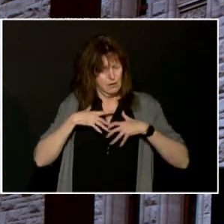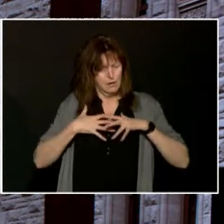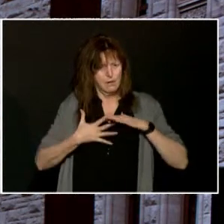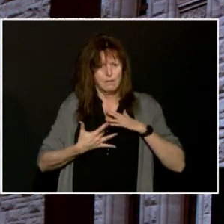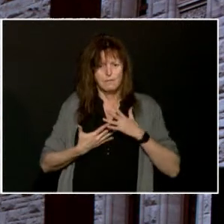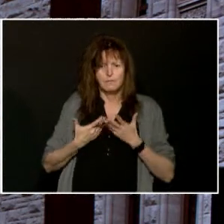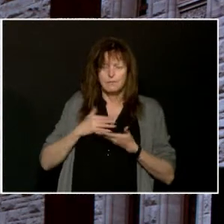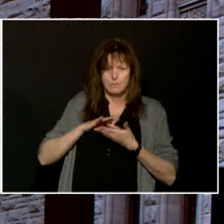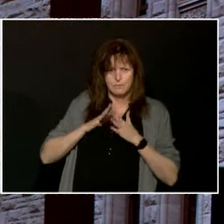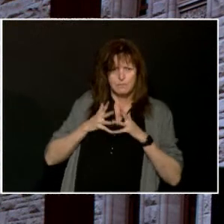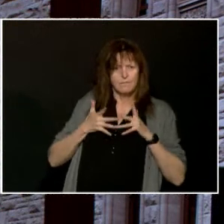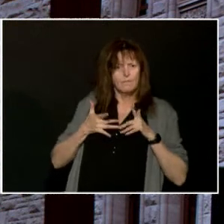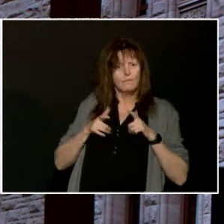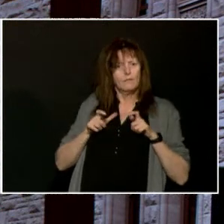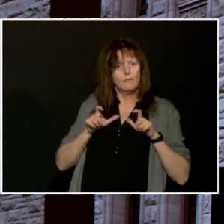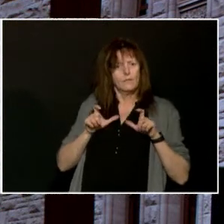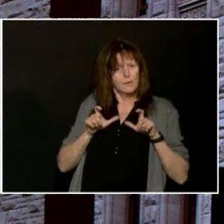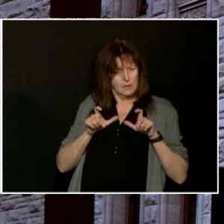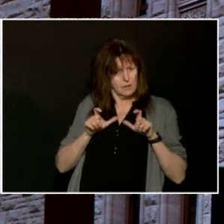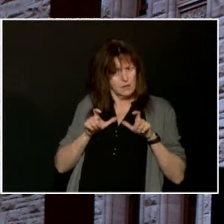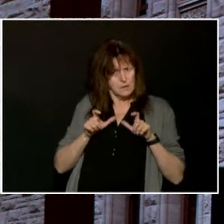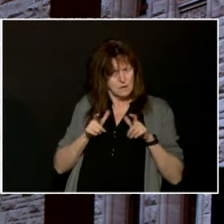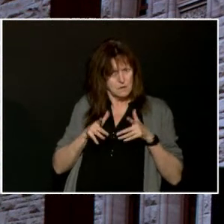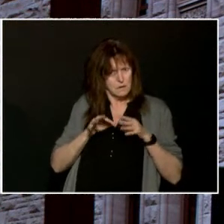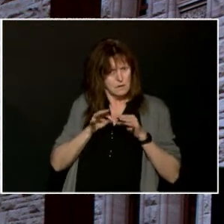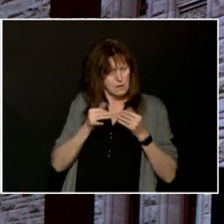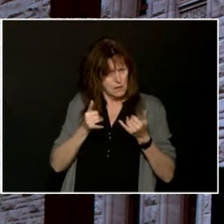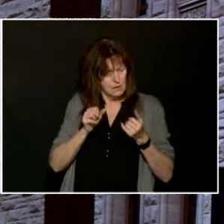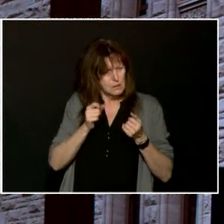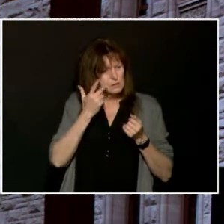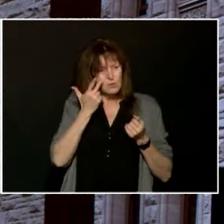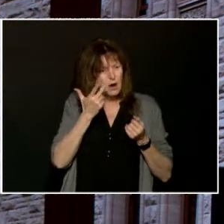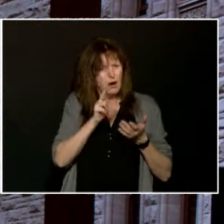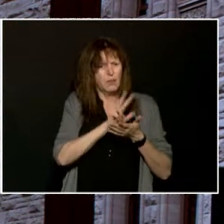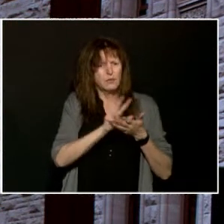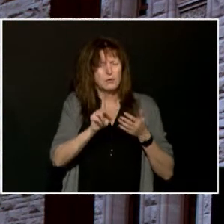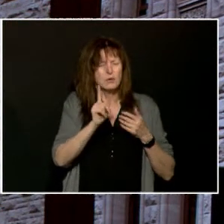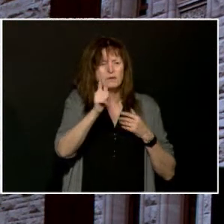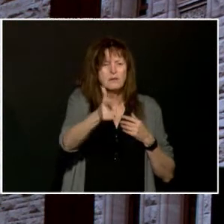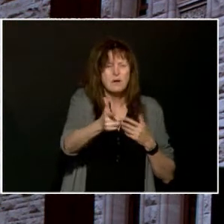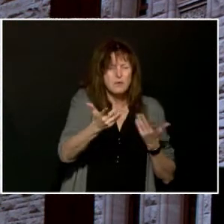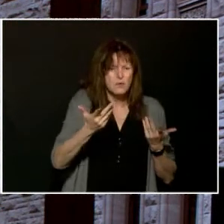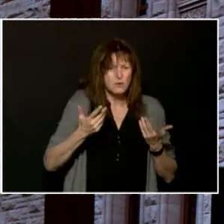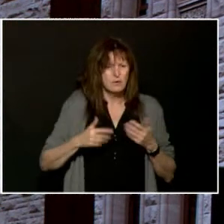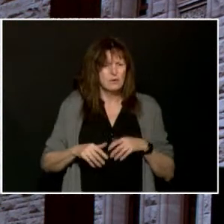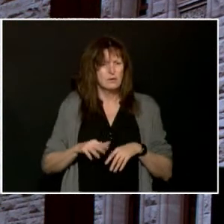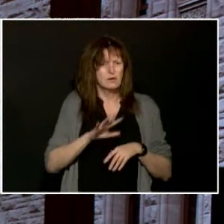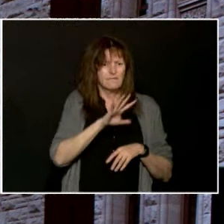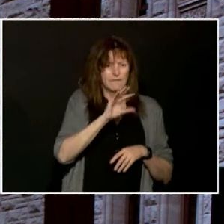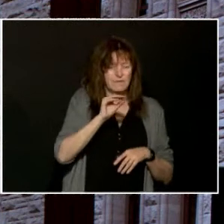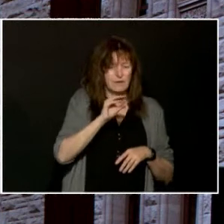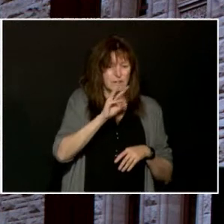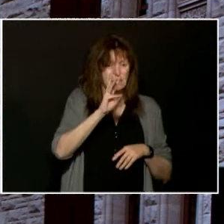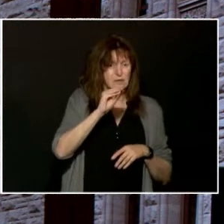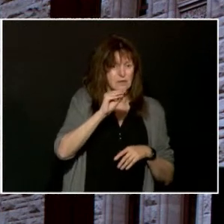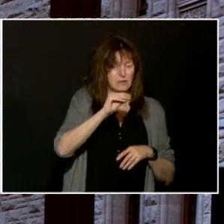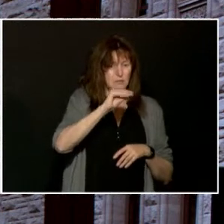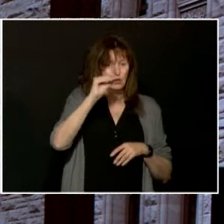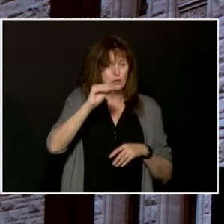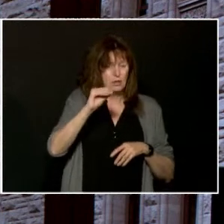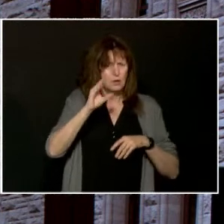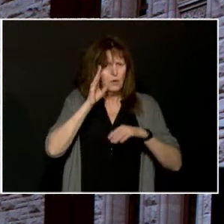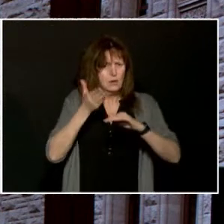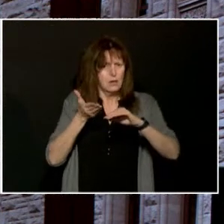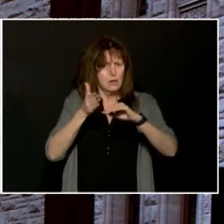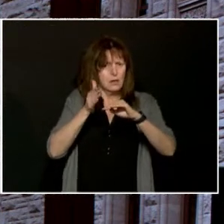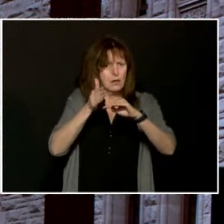keep pushing beyond 50%, which we are getting 57, 58%, heading towards 60 and 70%, that will only accrue even more,